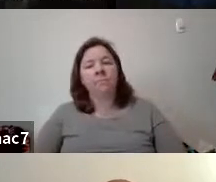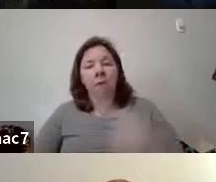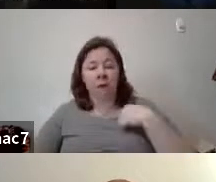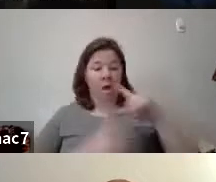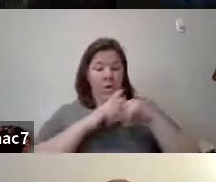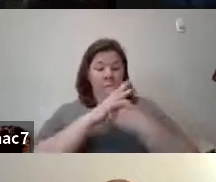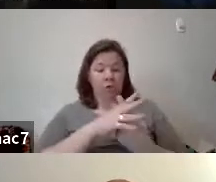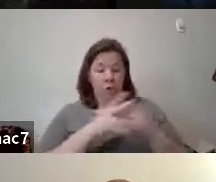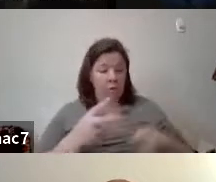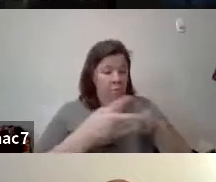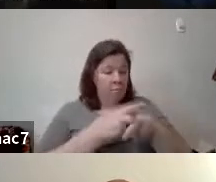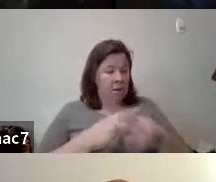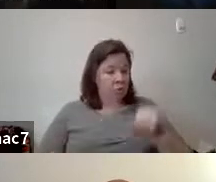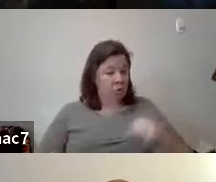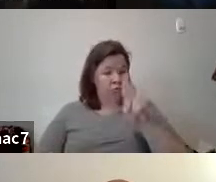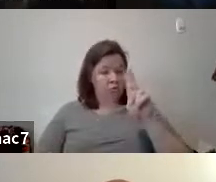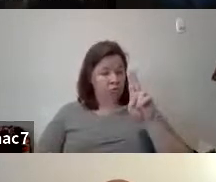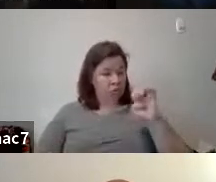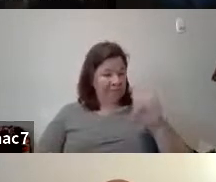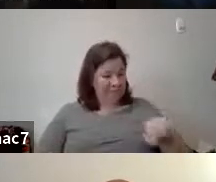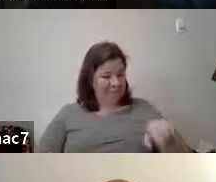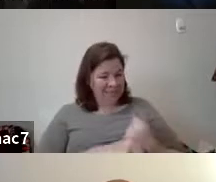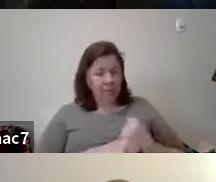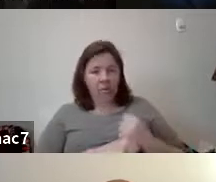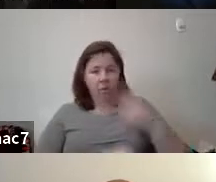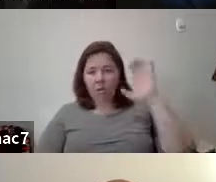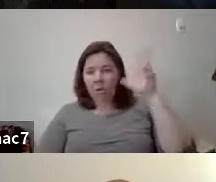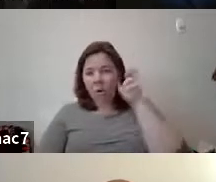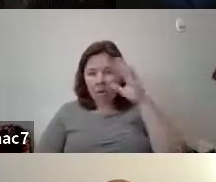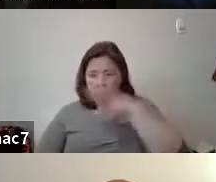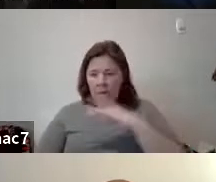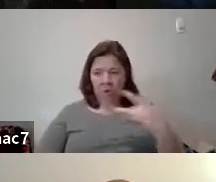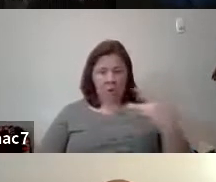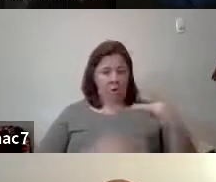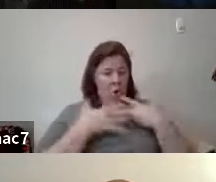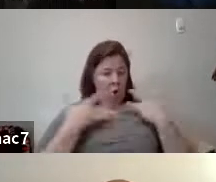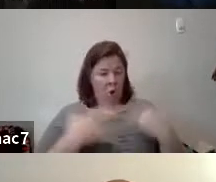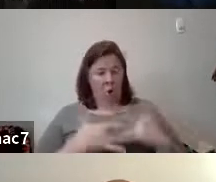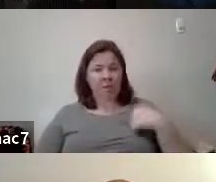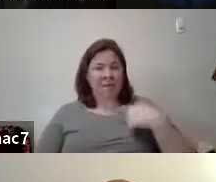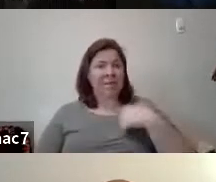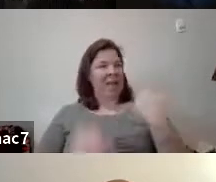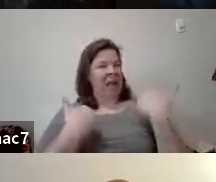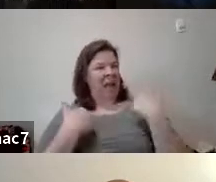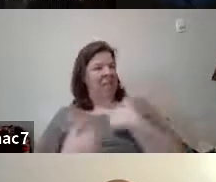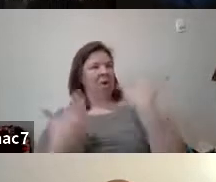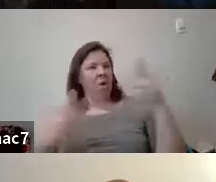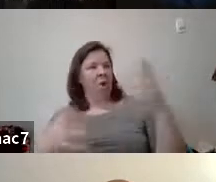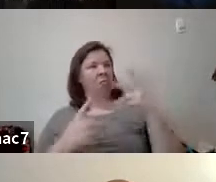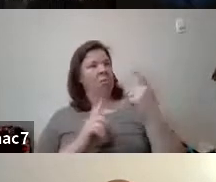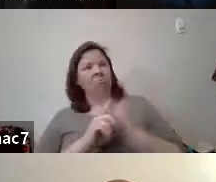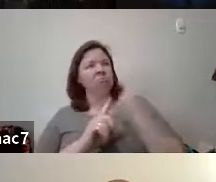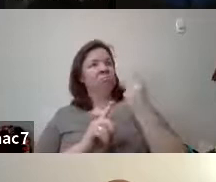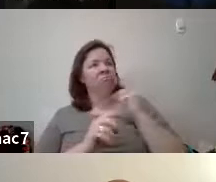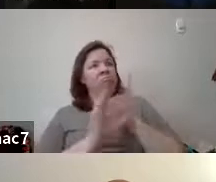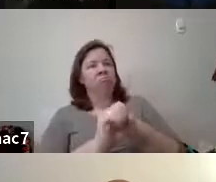of this year to Ash Mafara. I started listening to this man's heart. Like I said, he had me at hello, because even though I signed up based on the